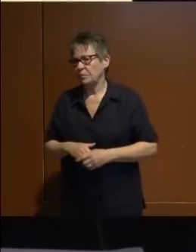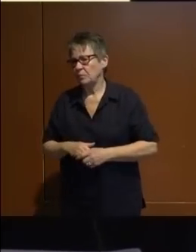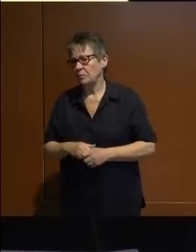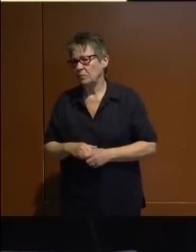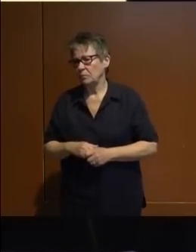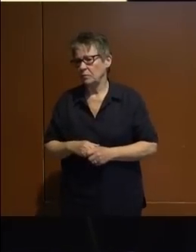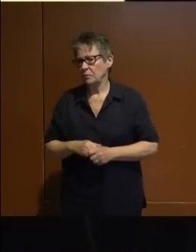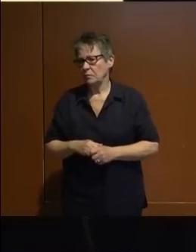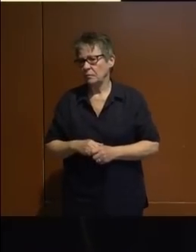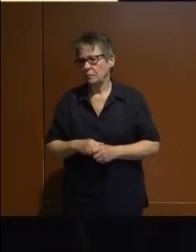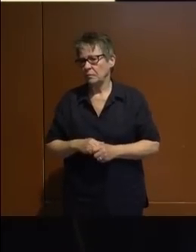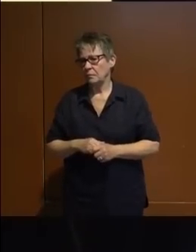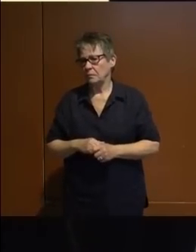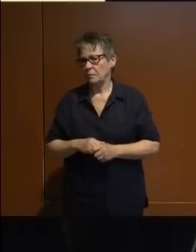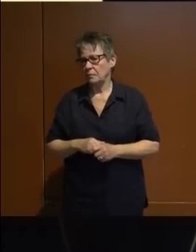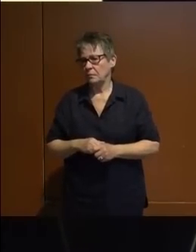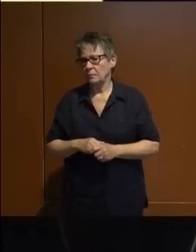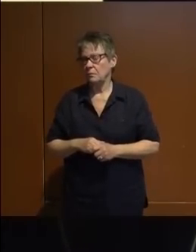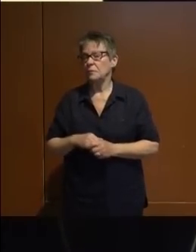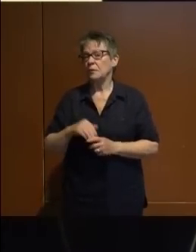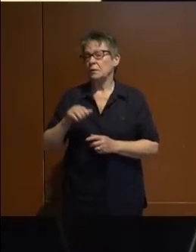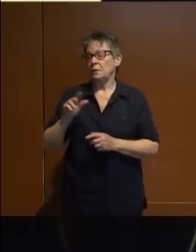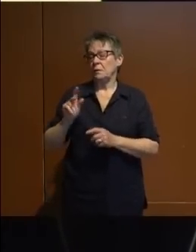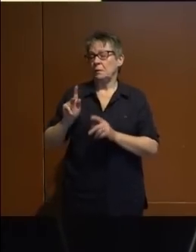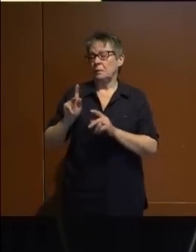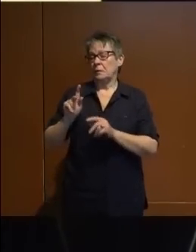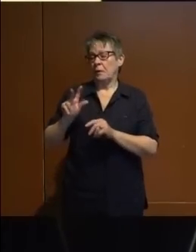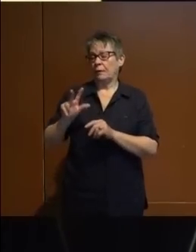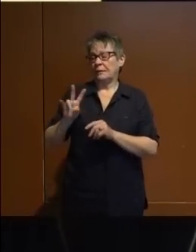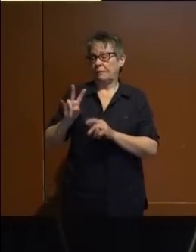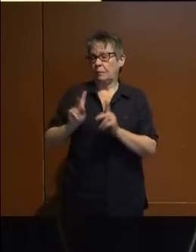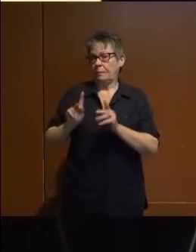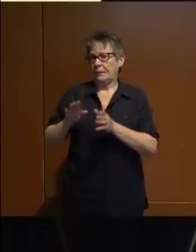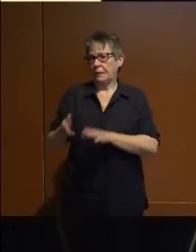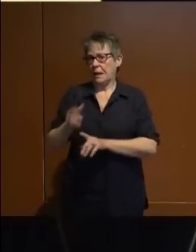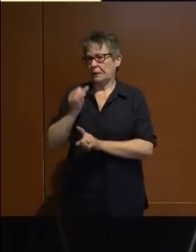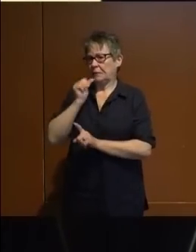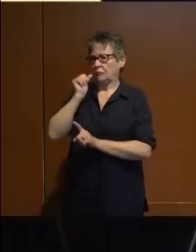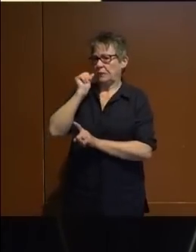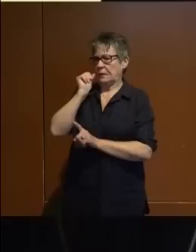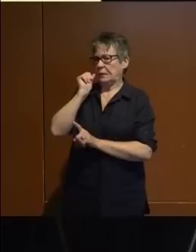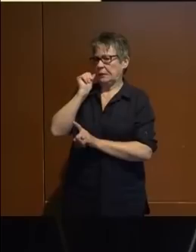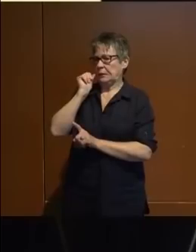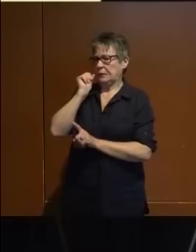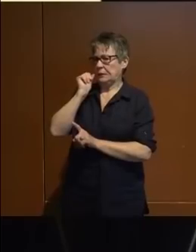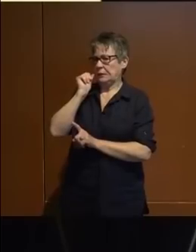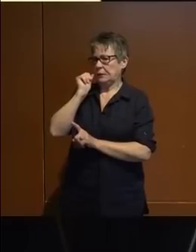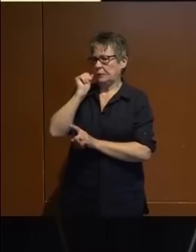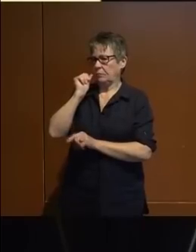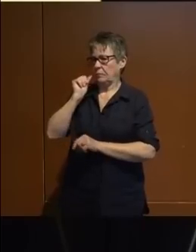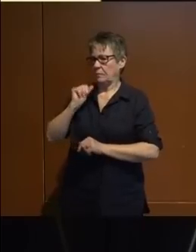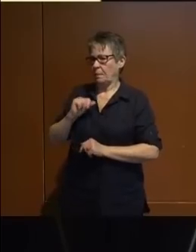37. 4 of those deaths are associated with long-term care facilities. I have shared